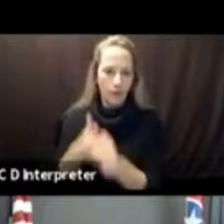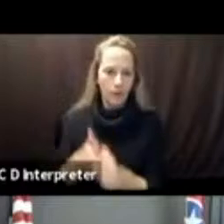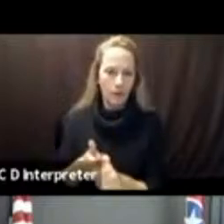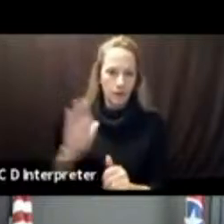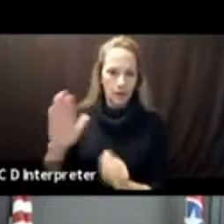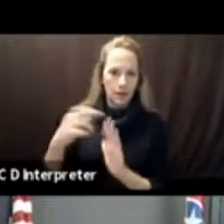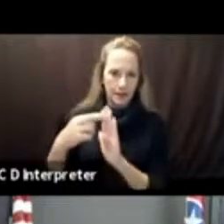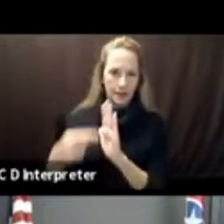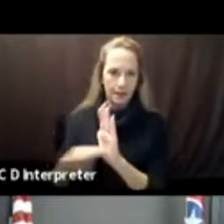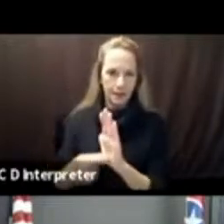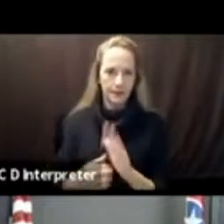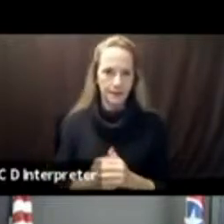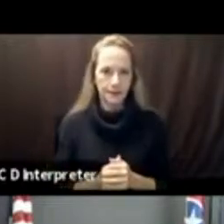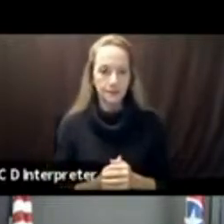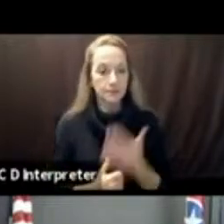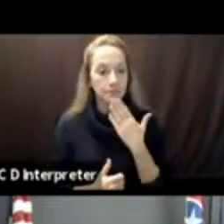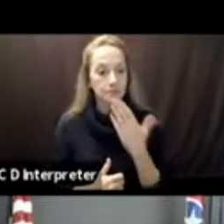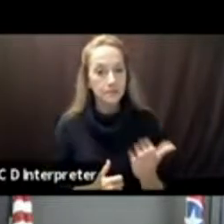Thank you.